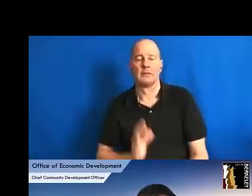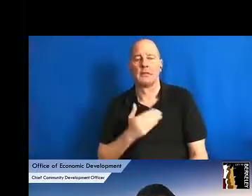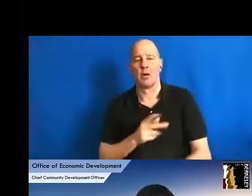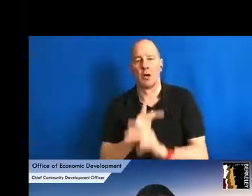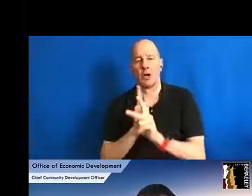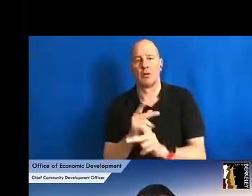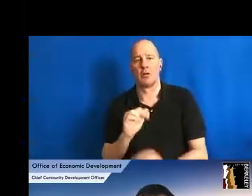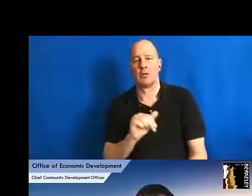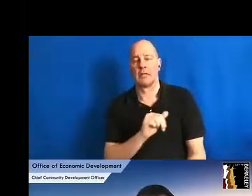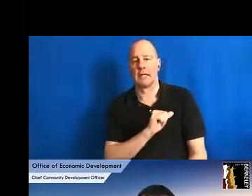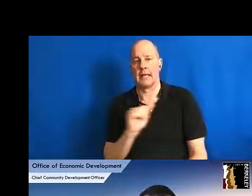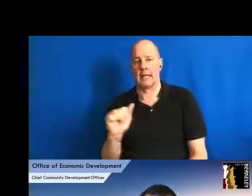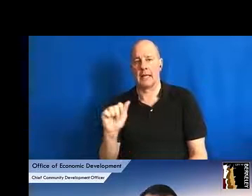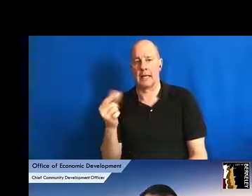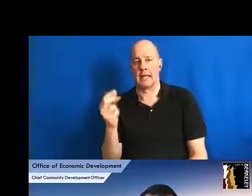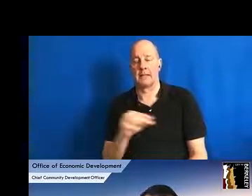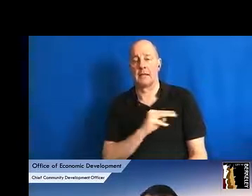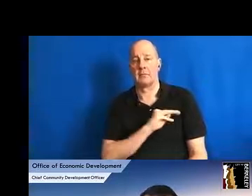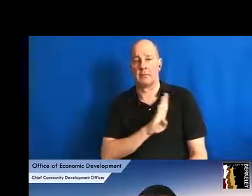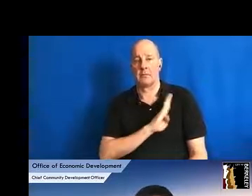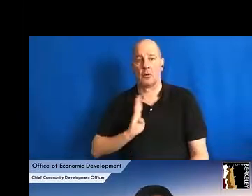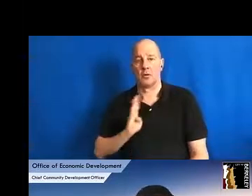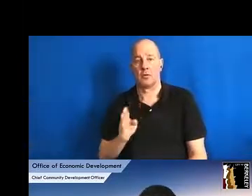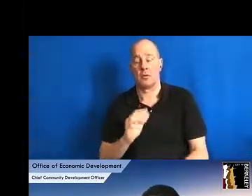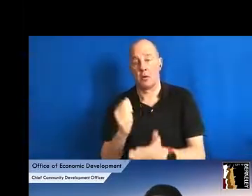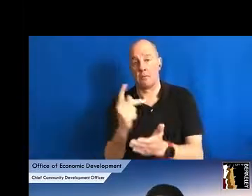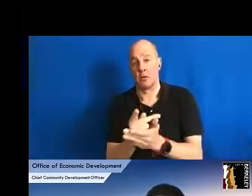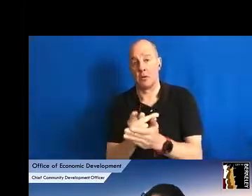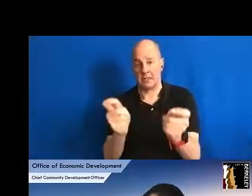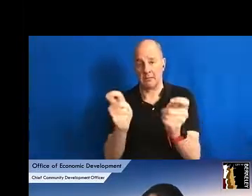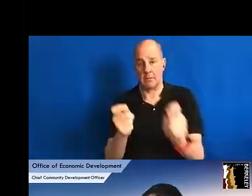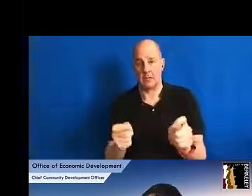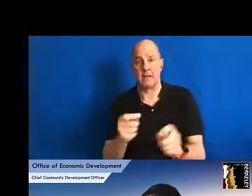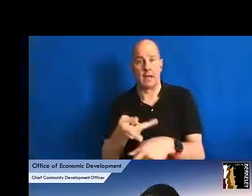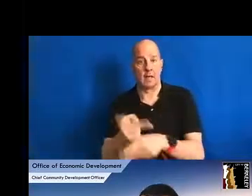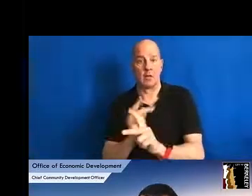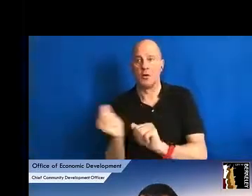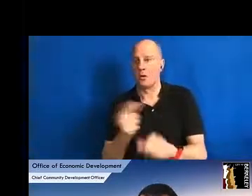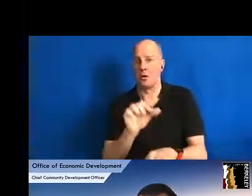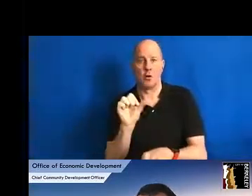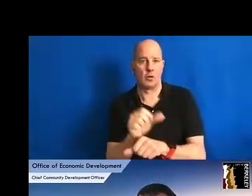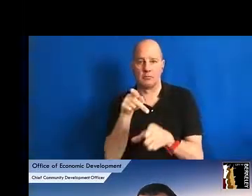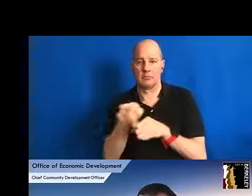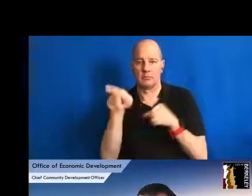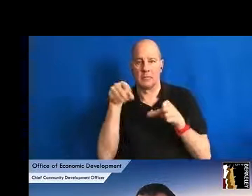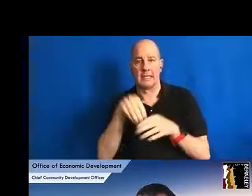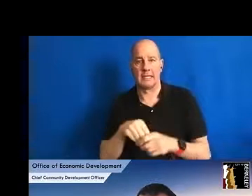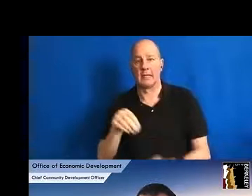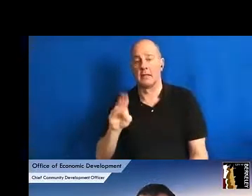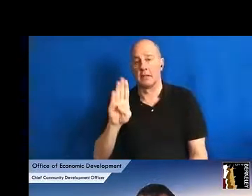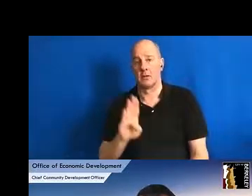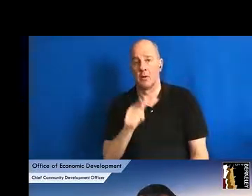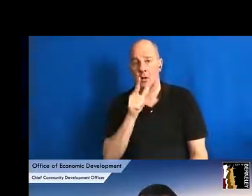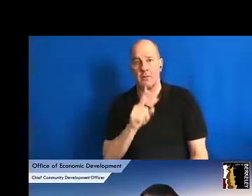what approves and modifies loans, and they're all working professionals in the city of Berkeley who have a vested interest in